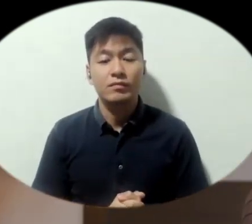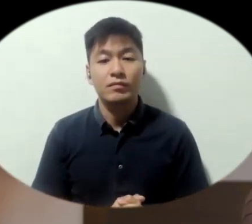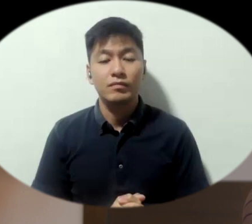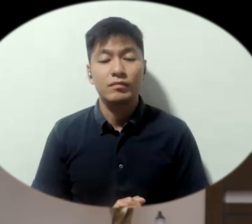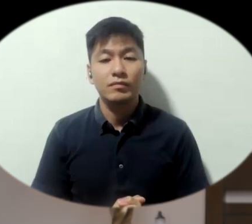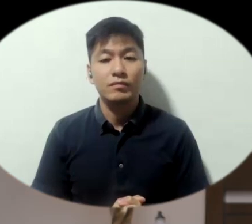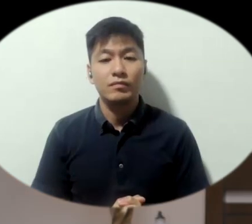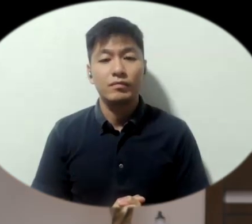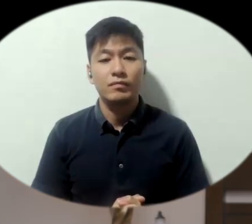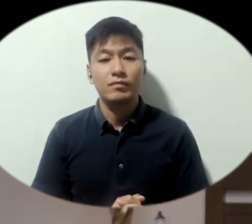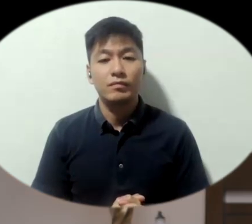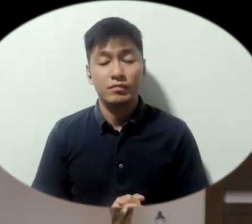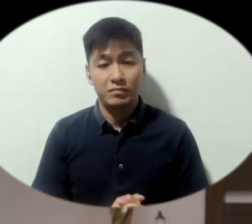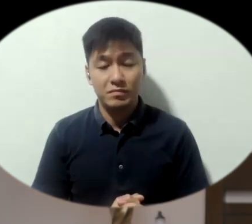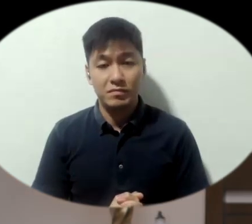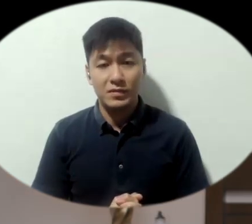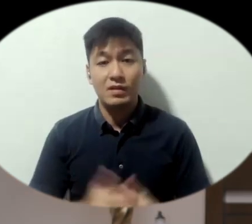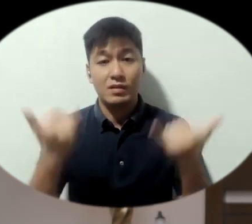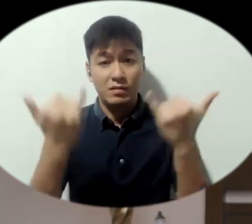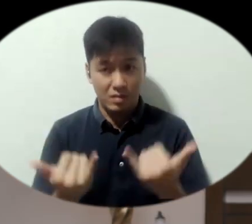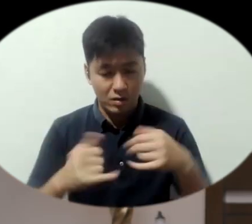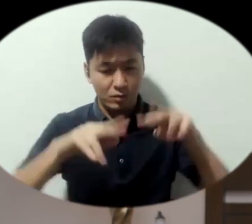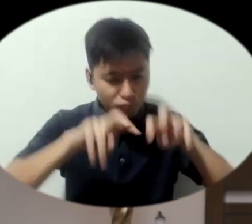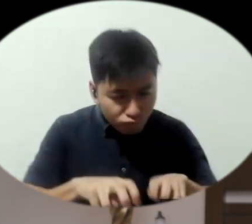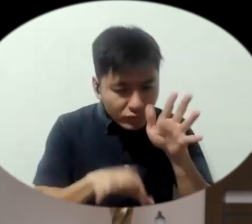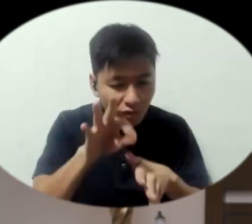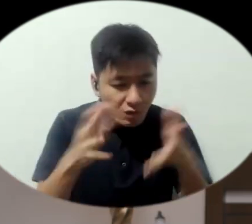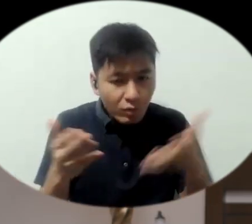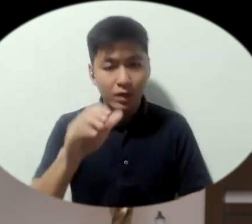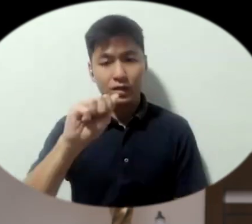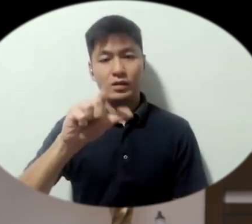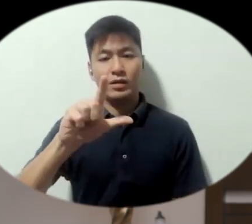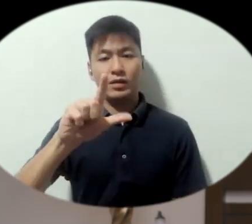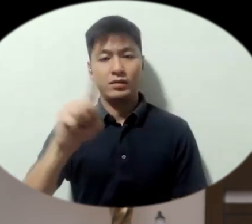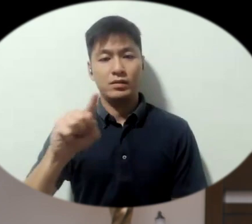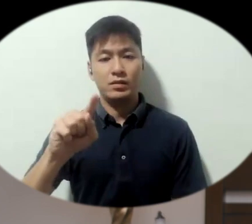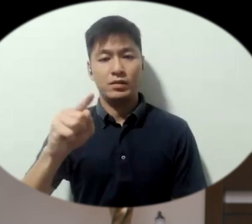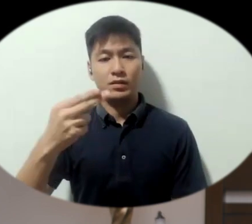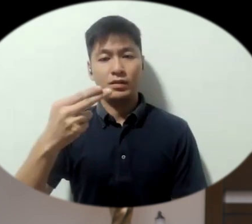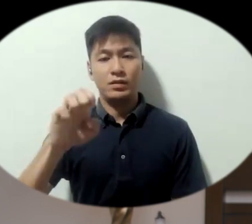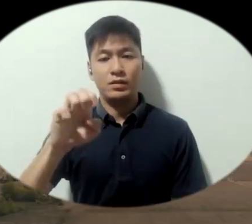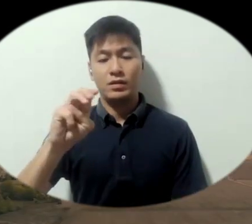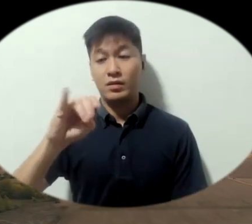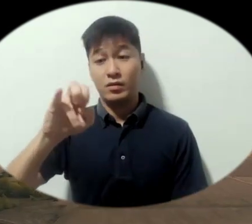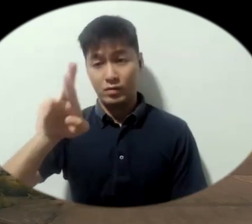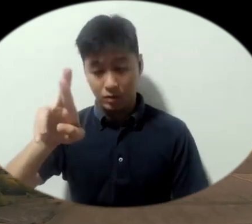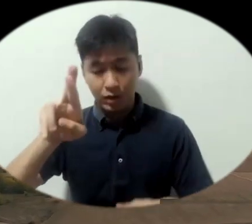of dementia. But there are multiple other neurodegenerative disorders that are causing